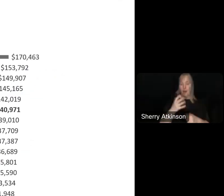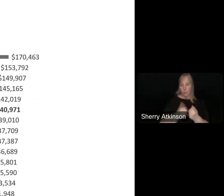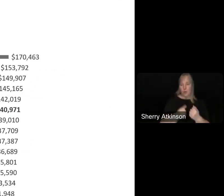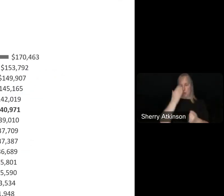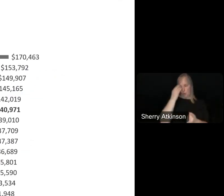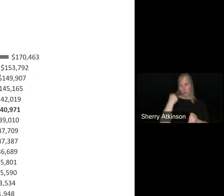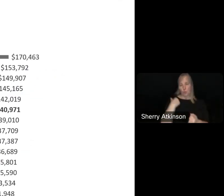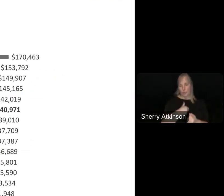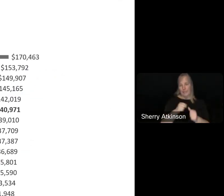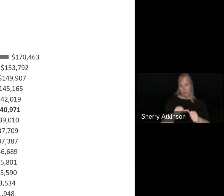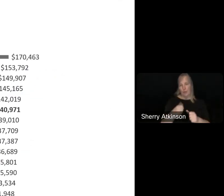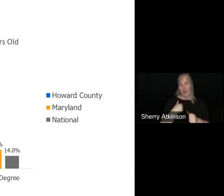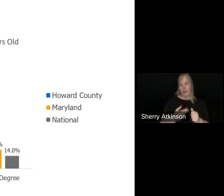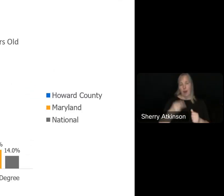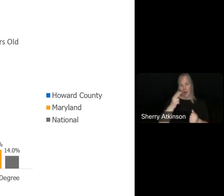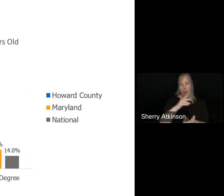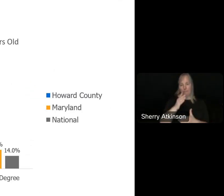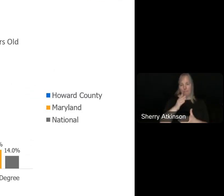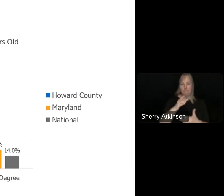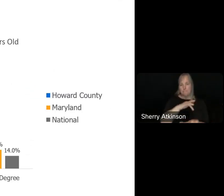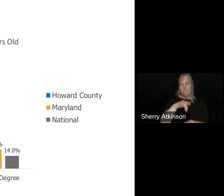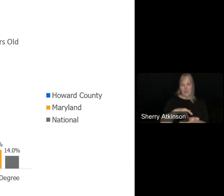income.